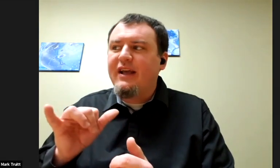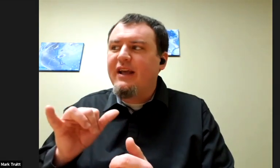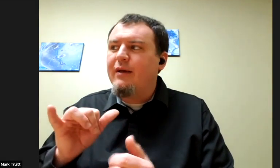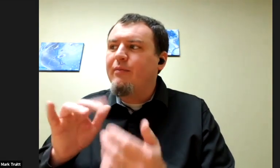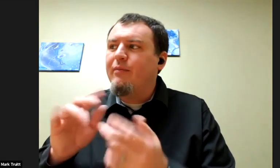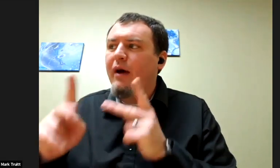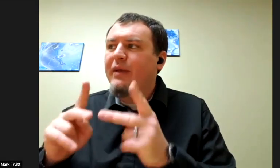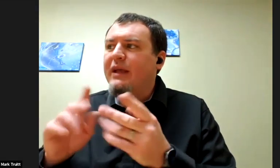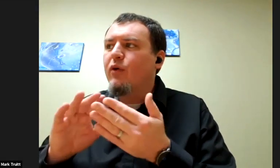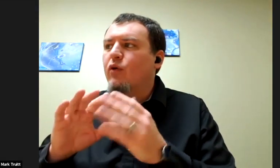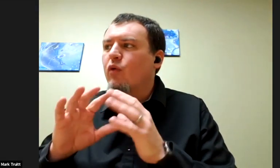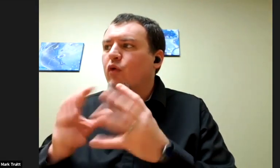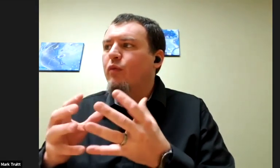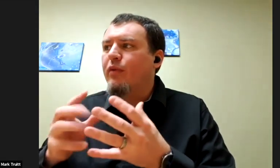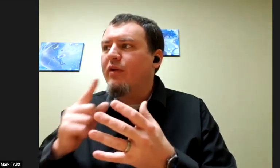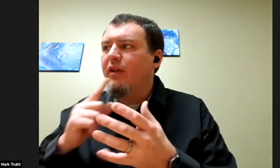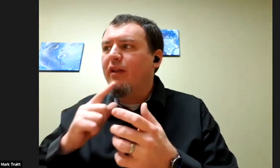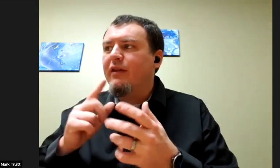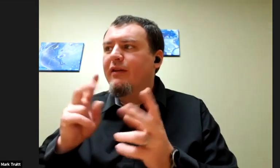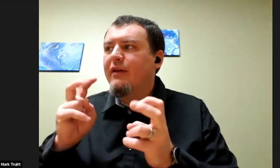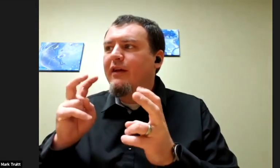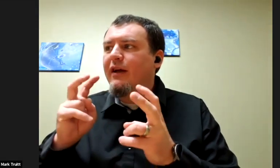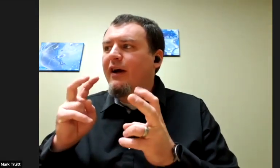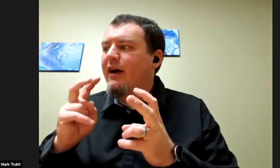as a people group